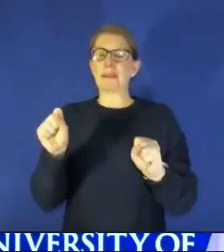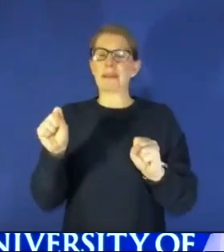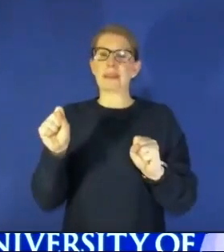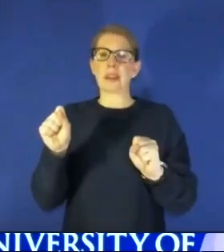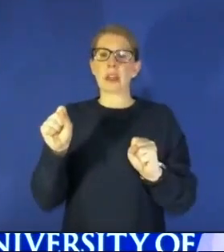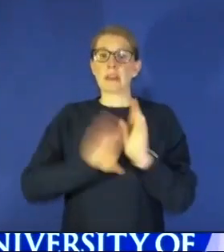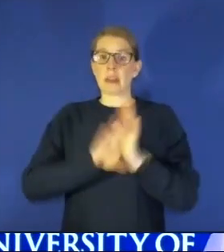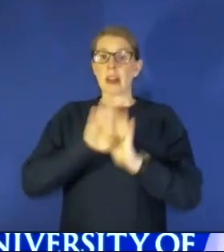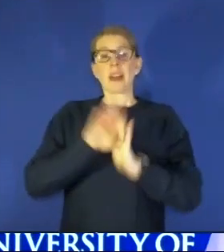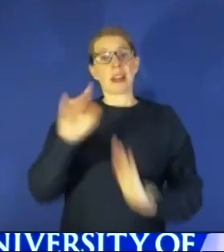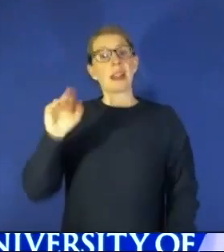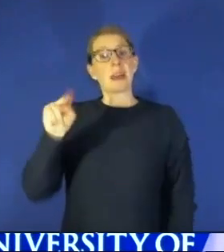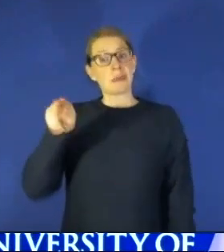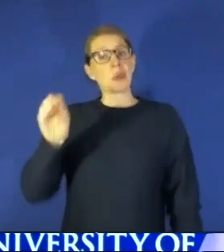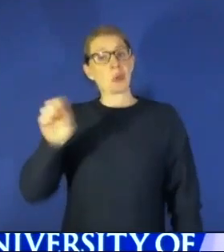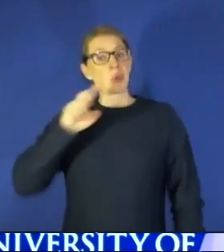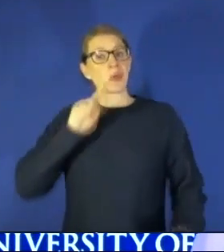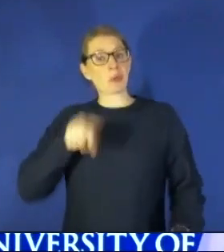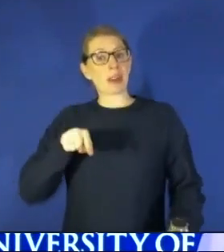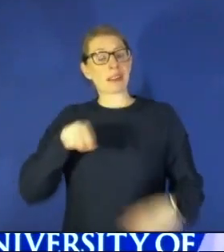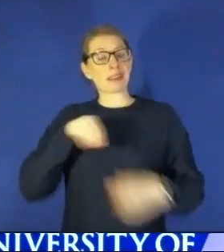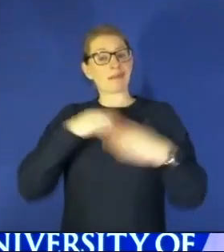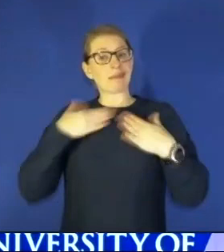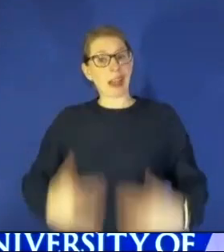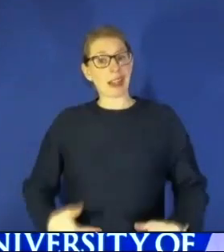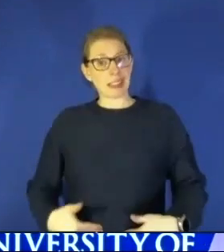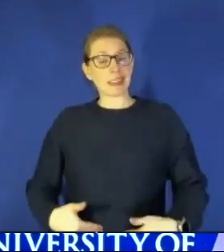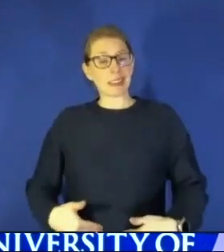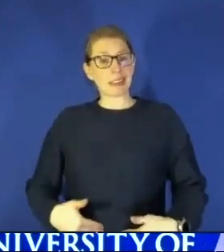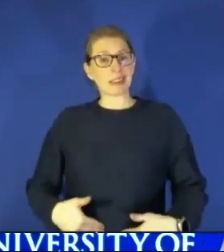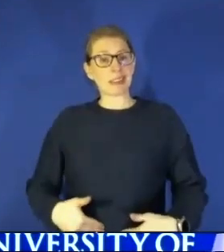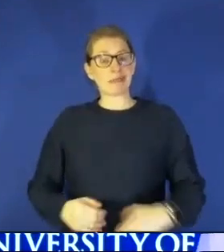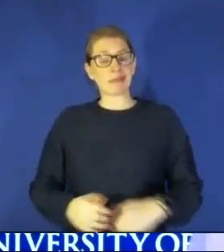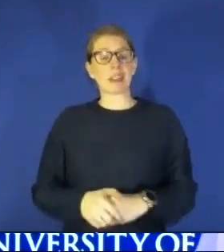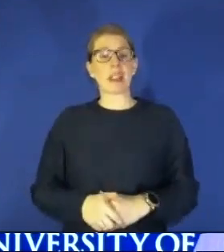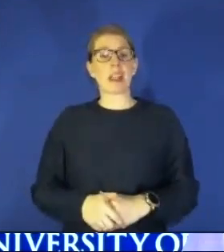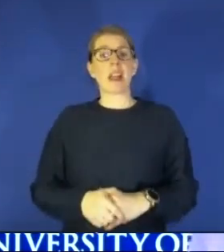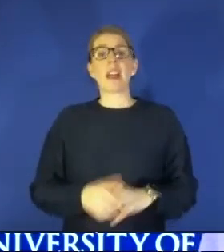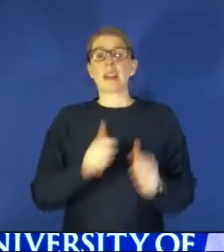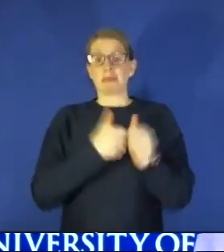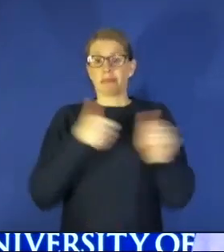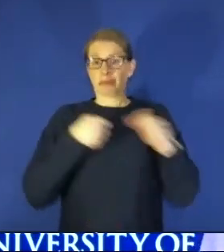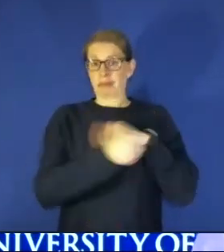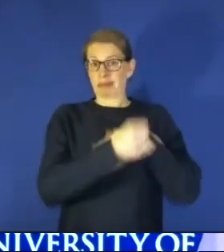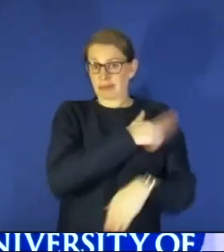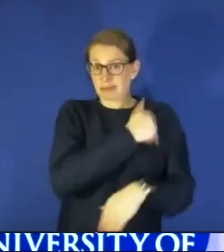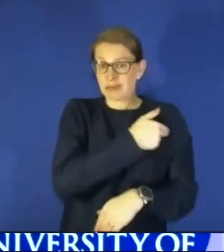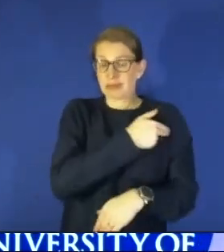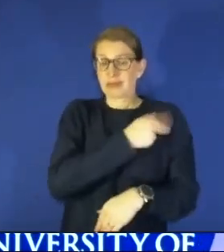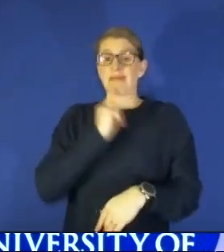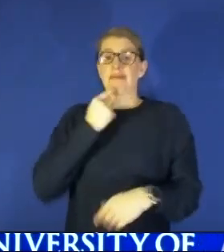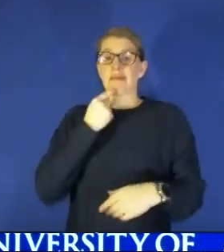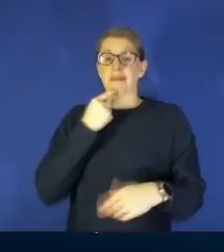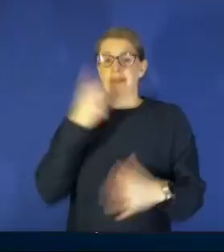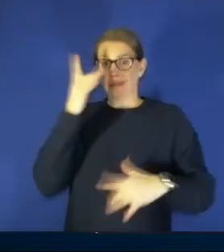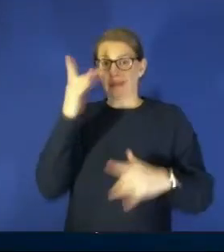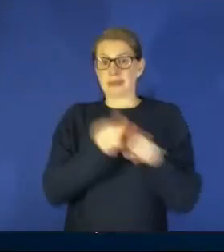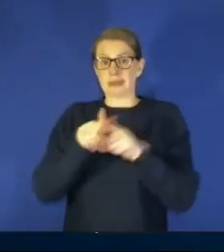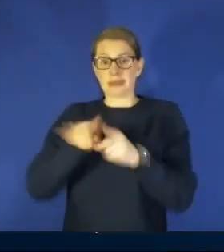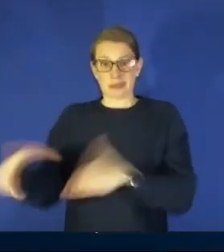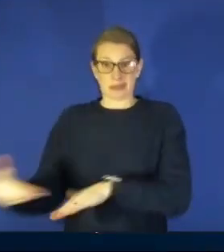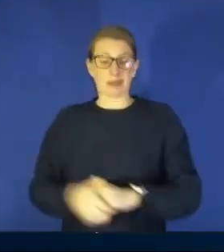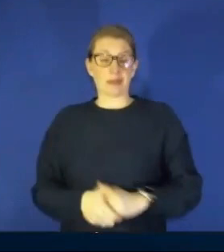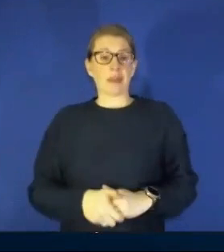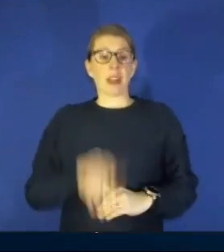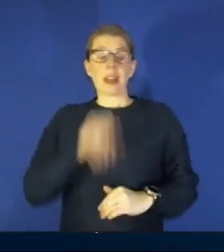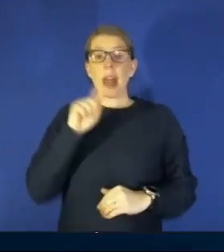immune response and immunity and protect you from the hospitalization, severe disease, and death, rather than just infection alone. So. All right, we're going to get